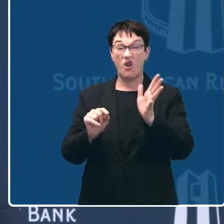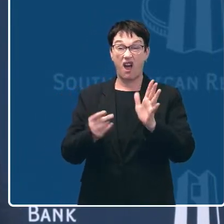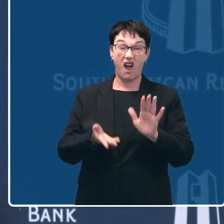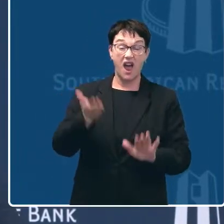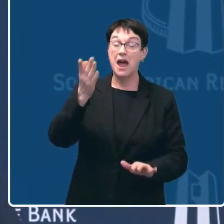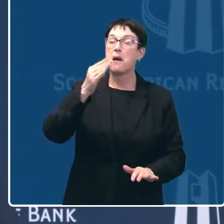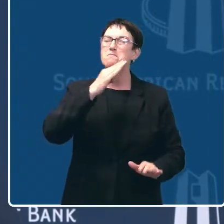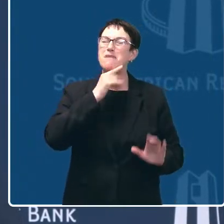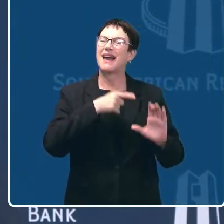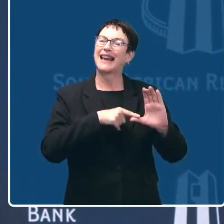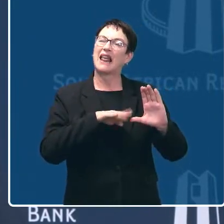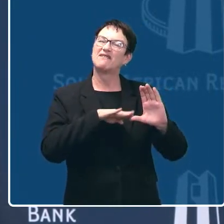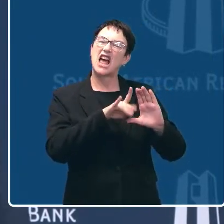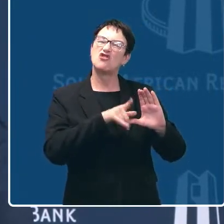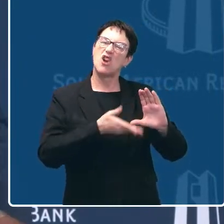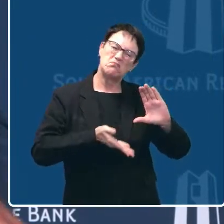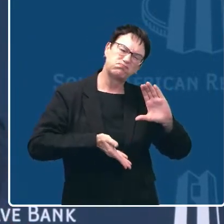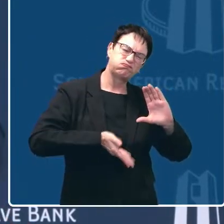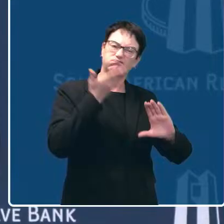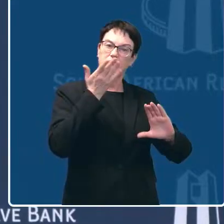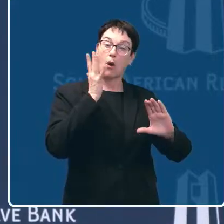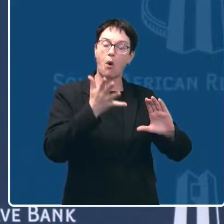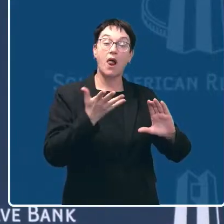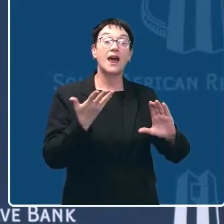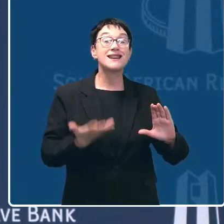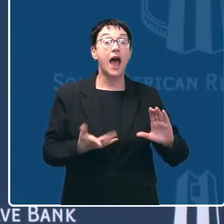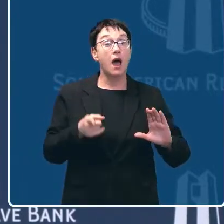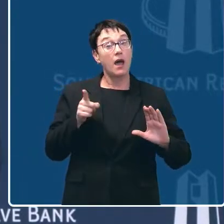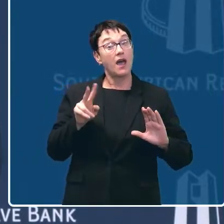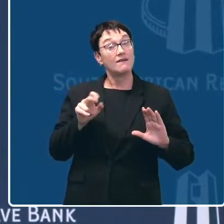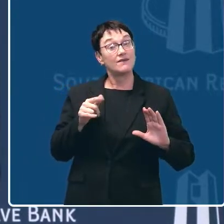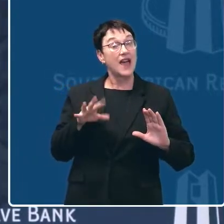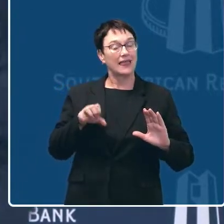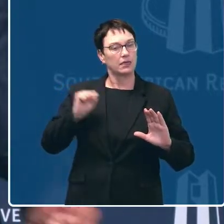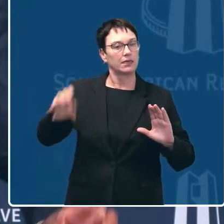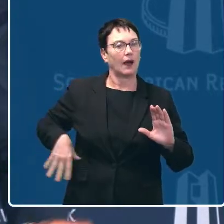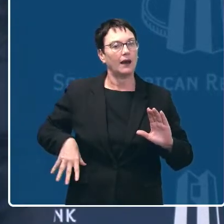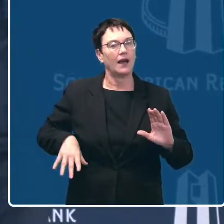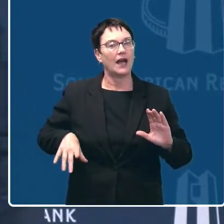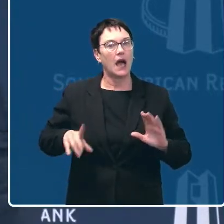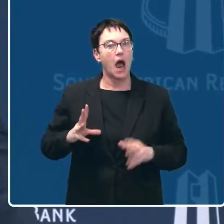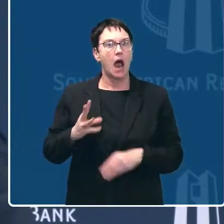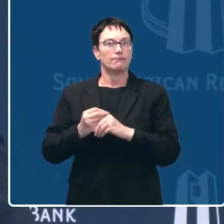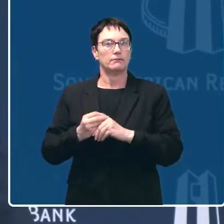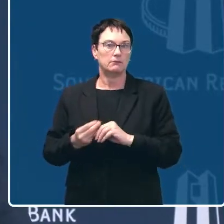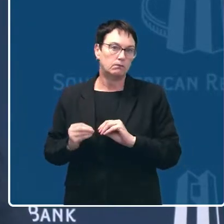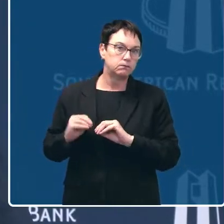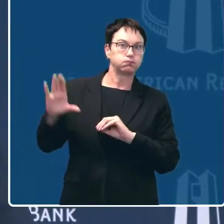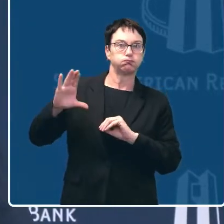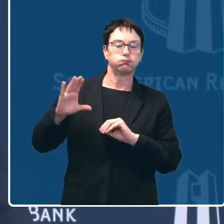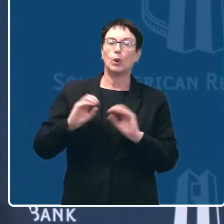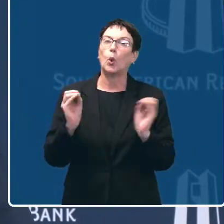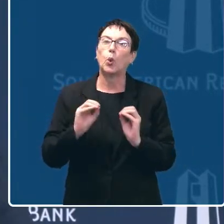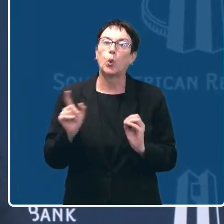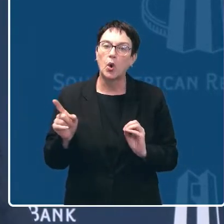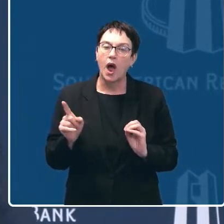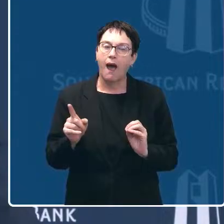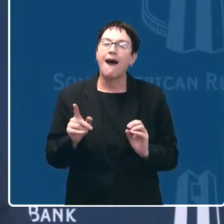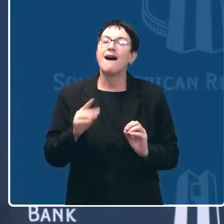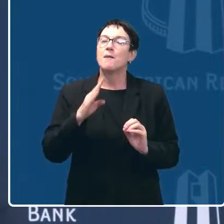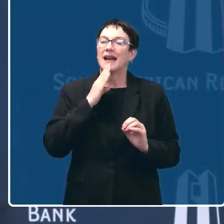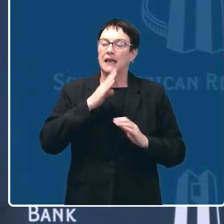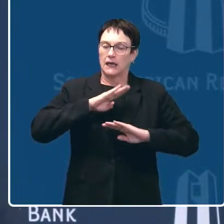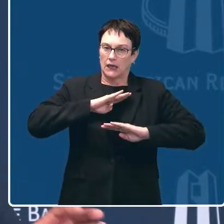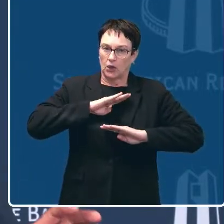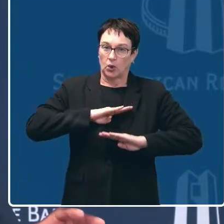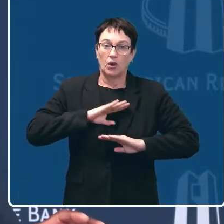inflation. That has been taken off. So there are things that had set off against each other, and